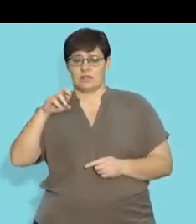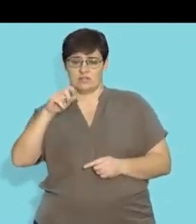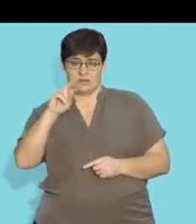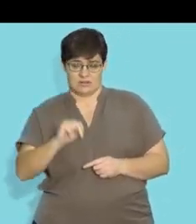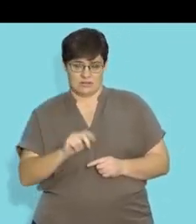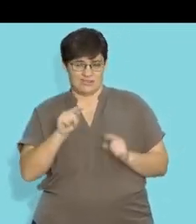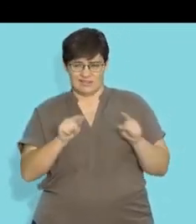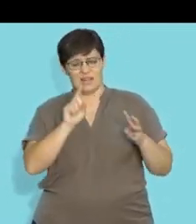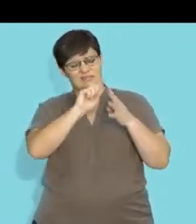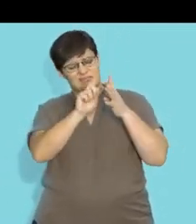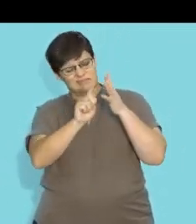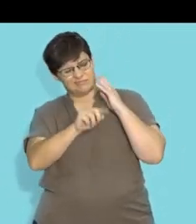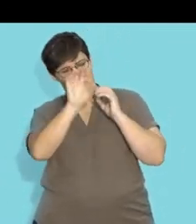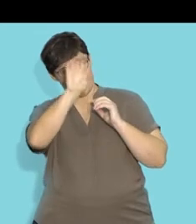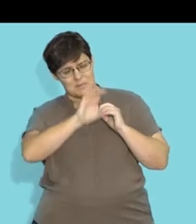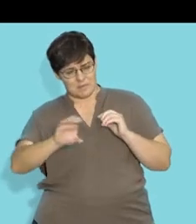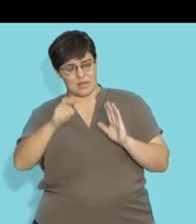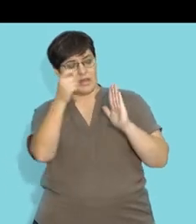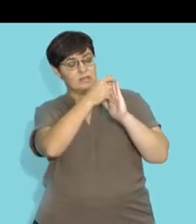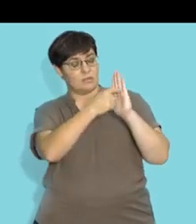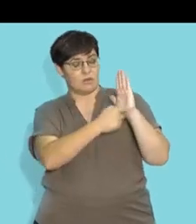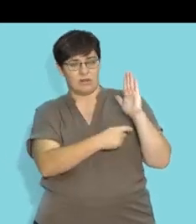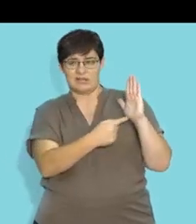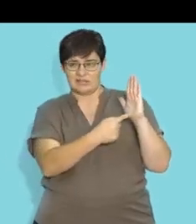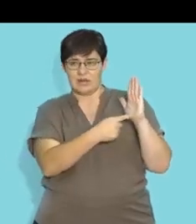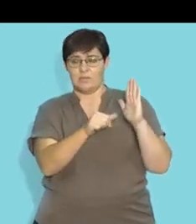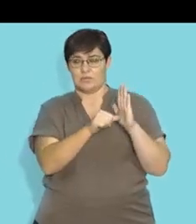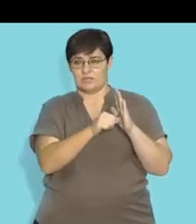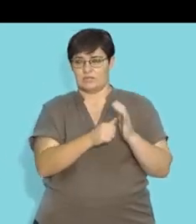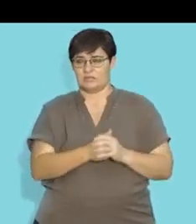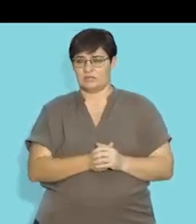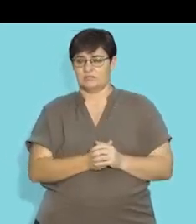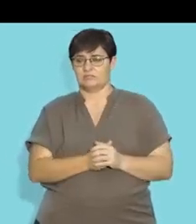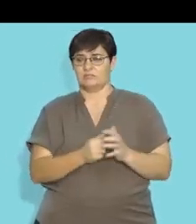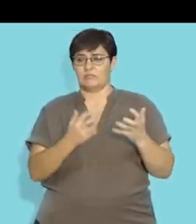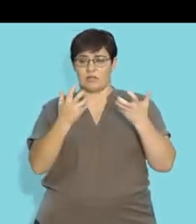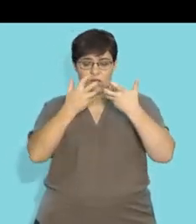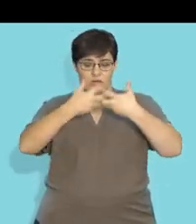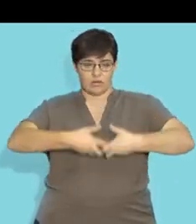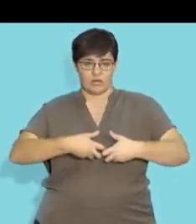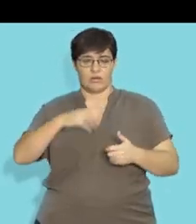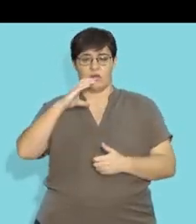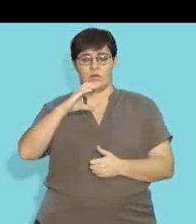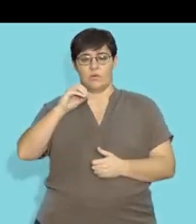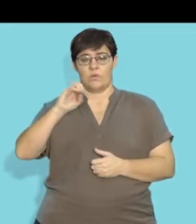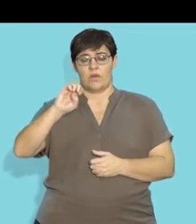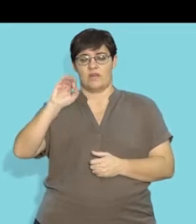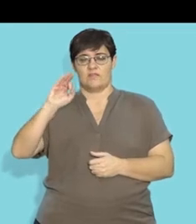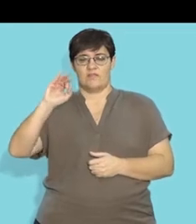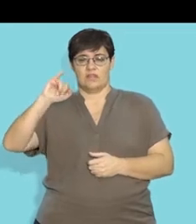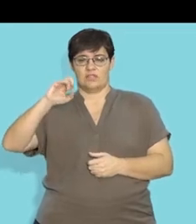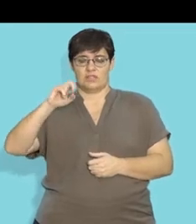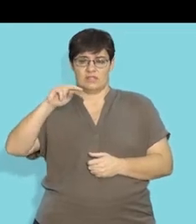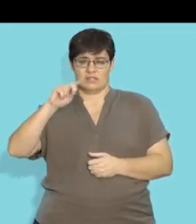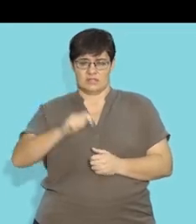of the terminology, the keywords. Correlation coefficient. What do we remember about correlation